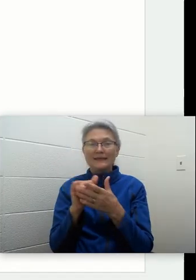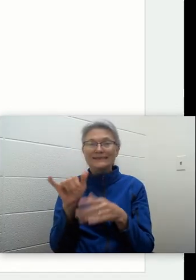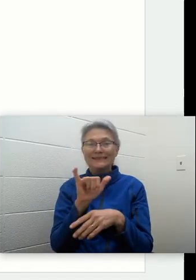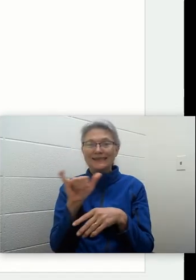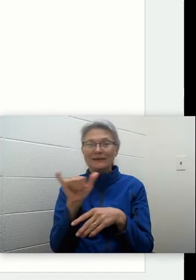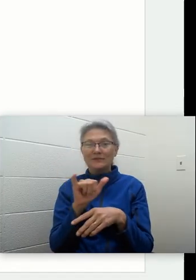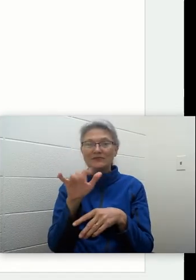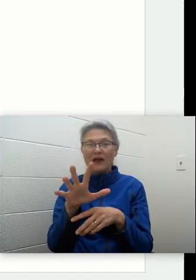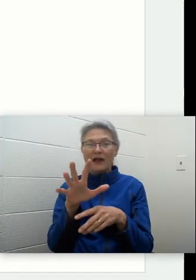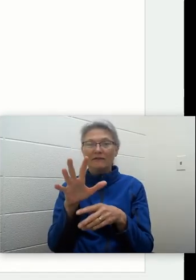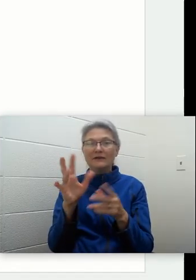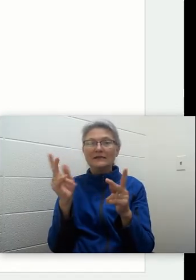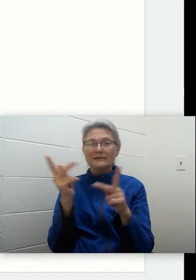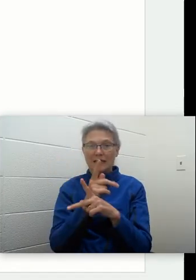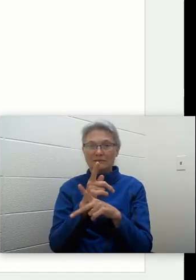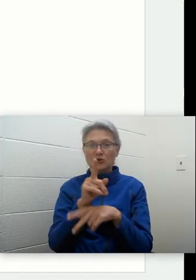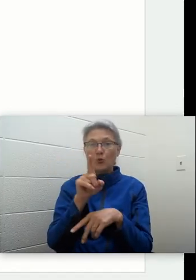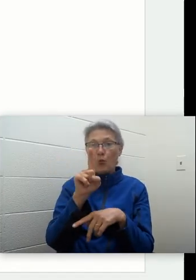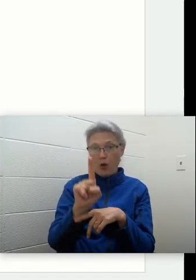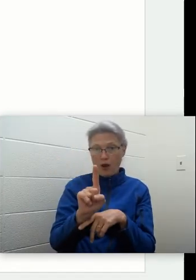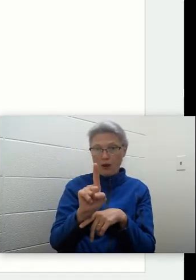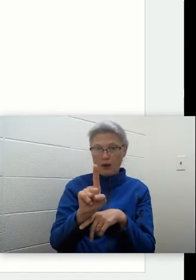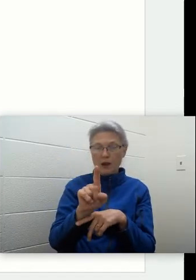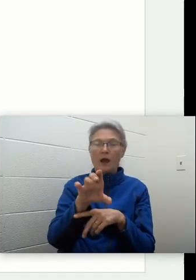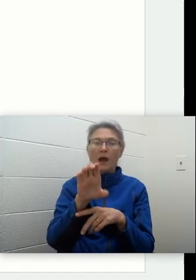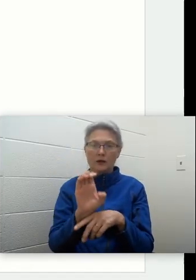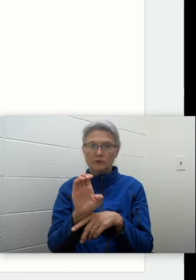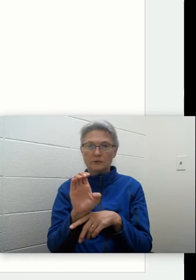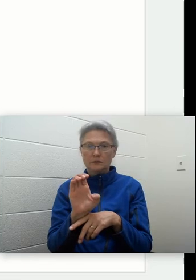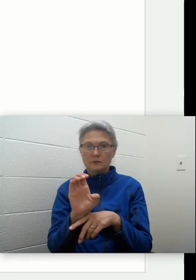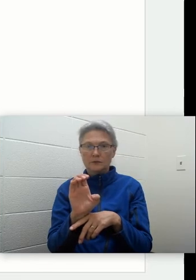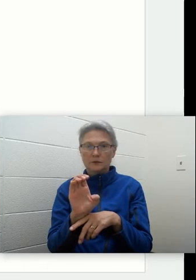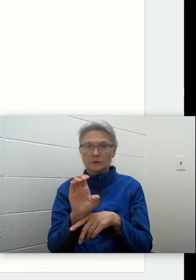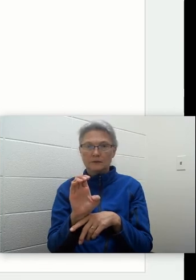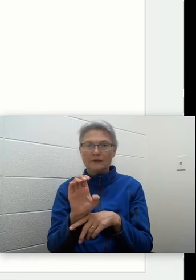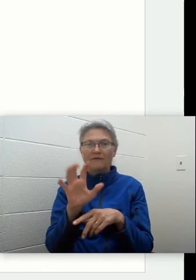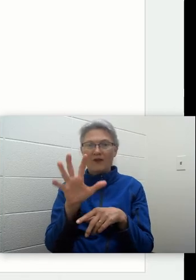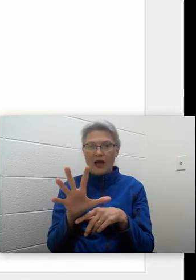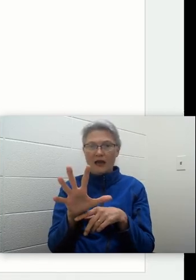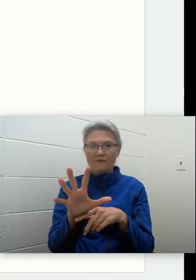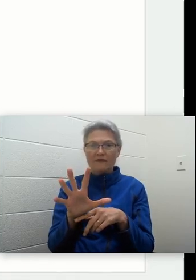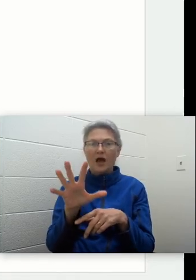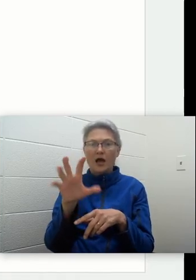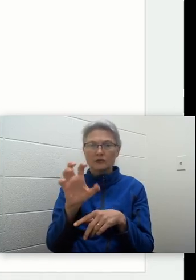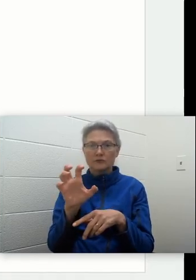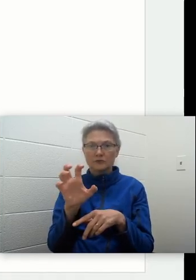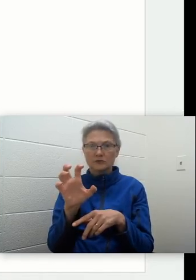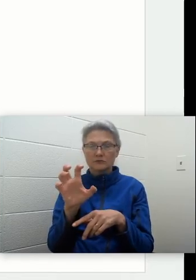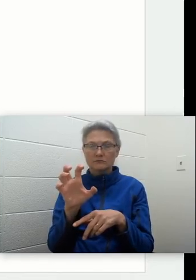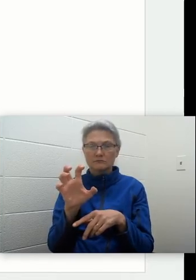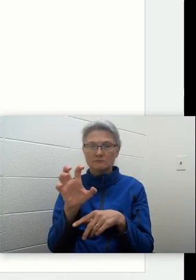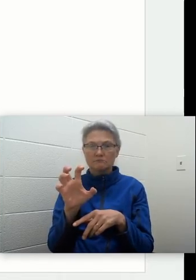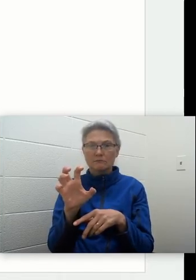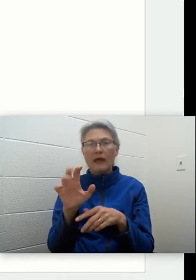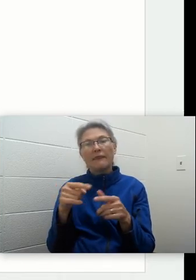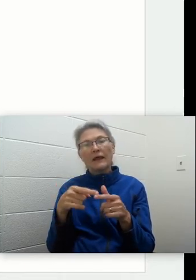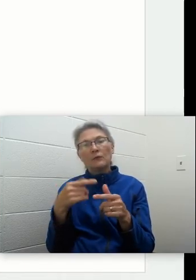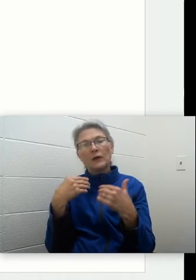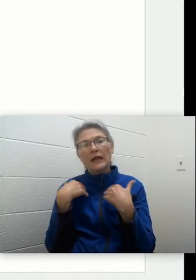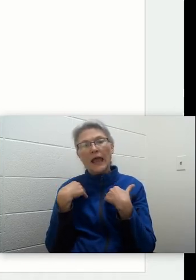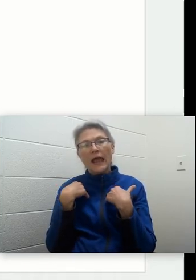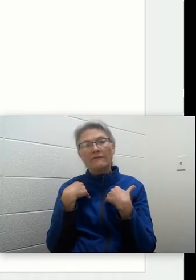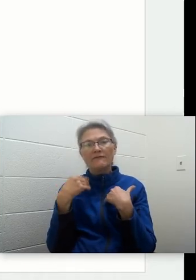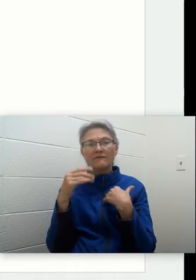saying 5 times 100, which would be 5 hundredths. And then we would